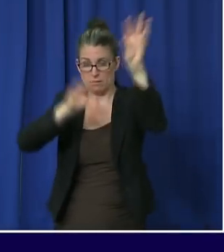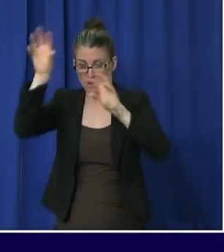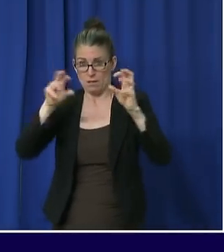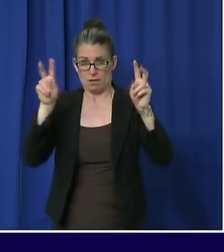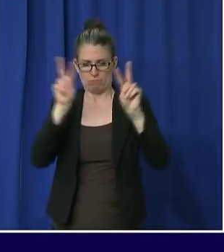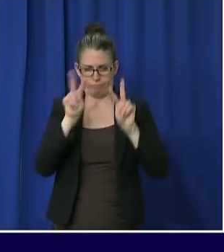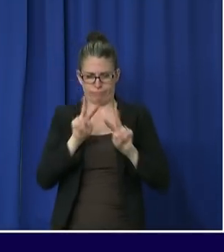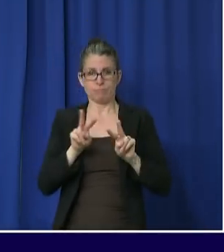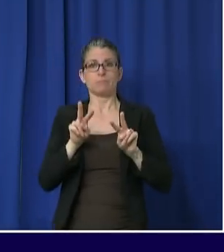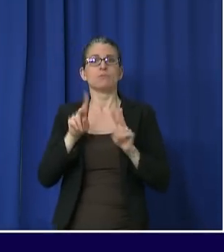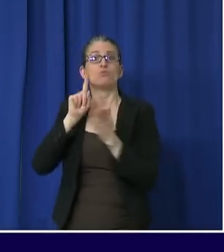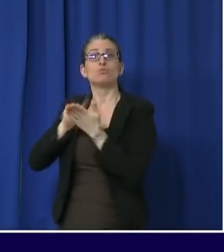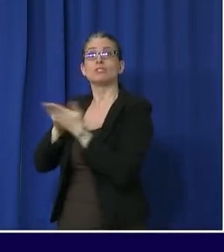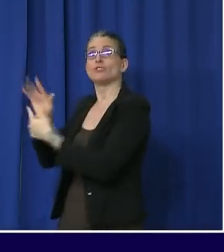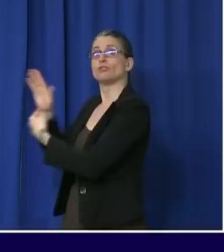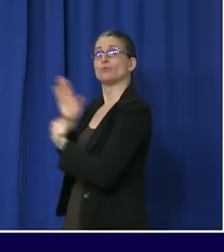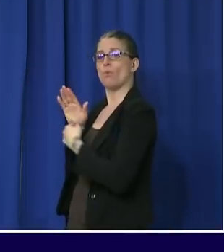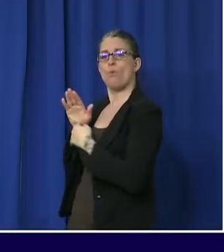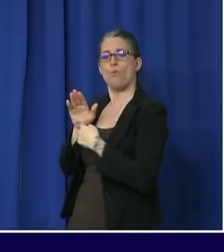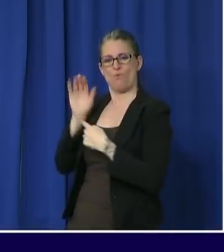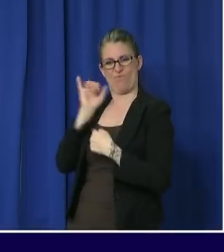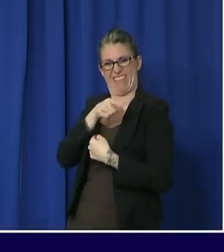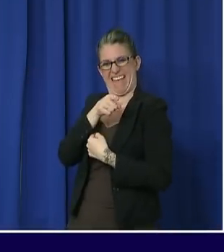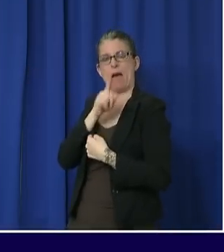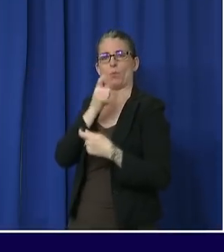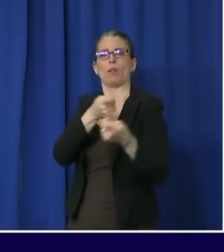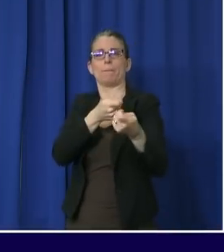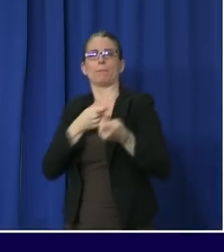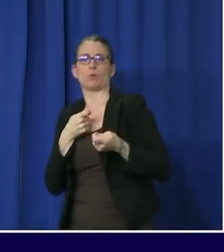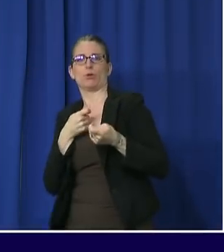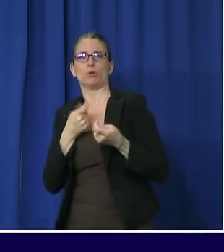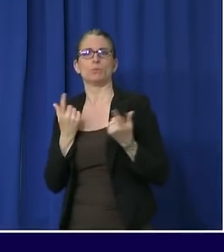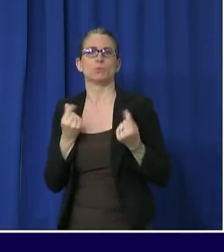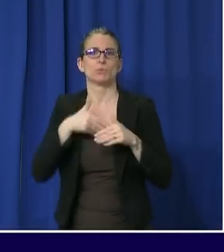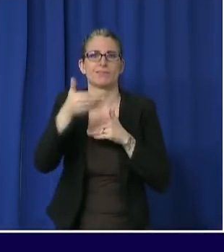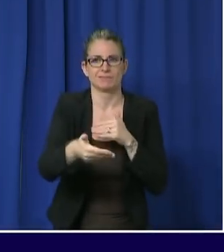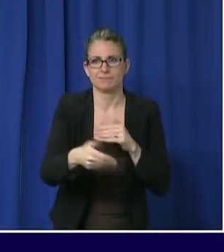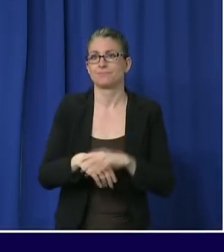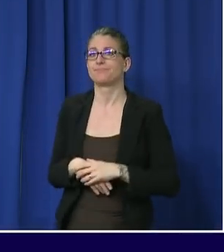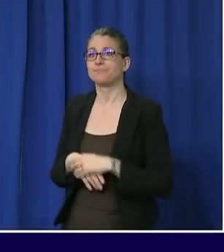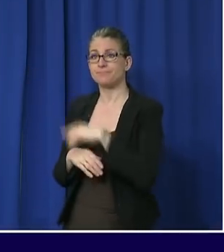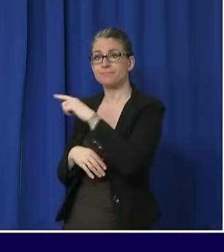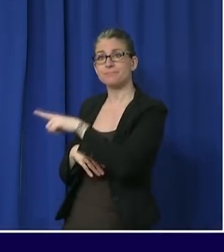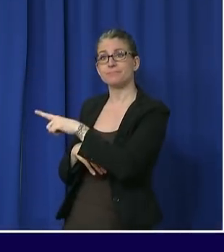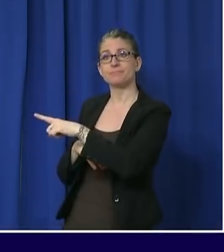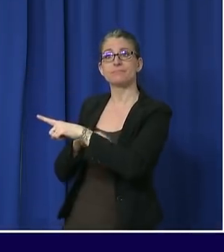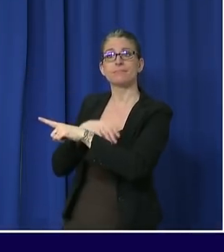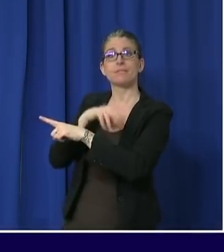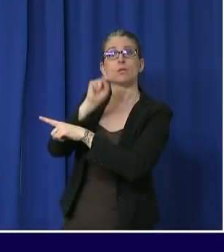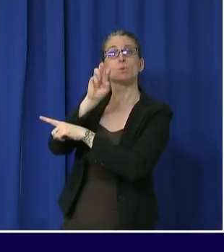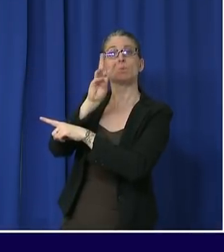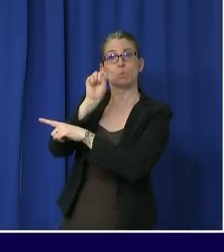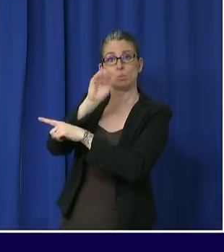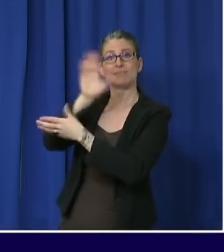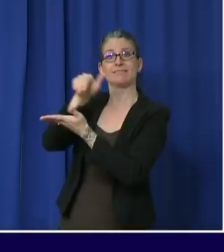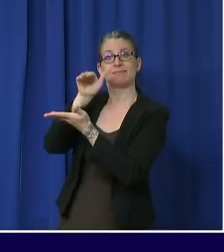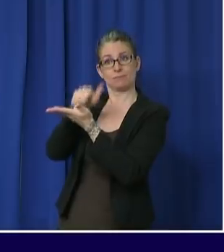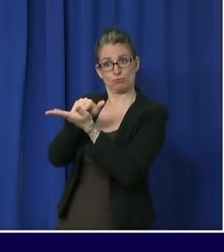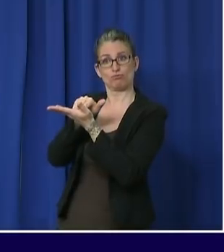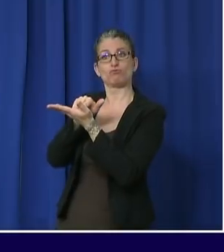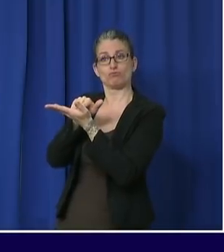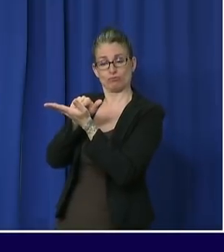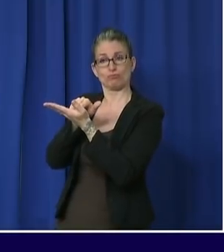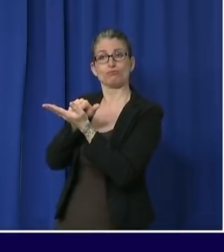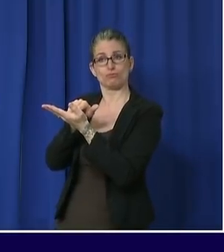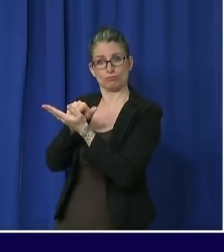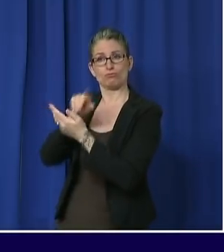Going over to News Center, it appears that Colonel Kerrigan is off today, and so we will turn to Pat Callahan from